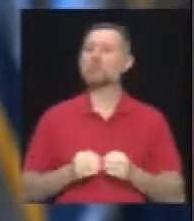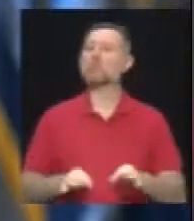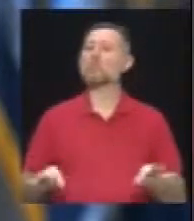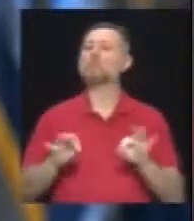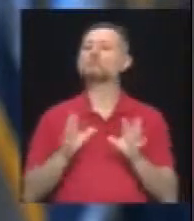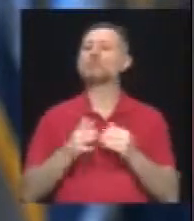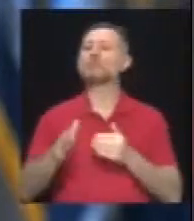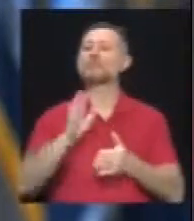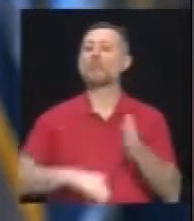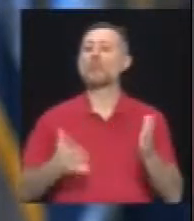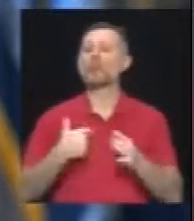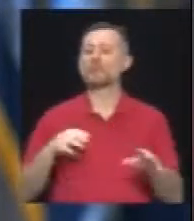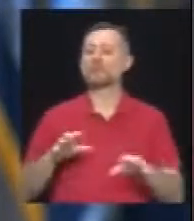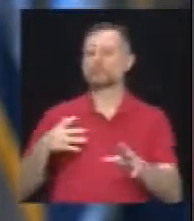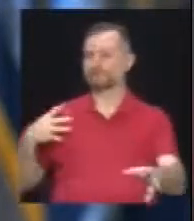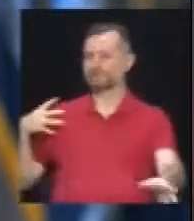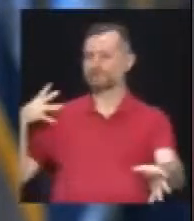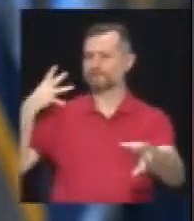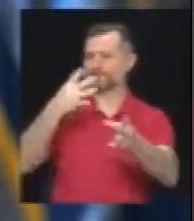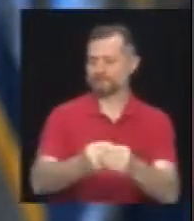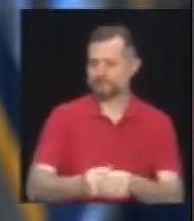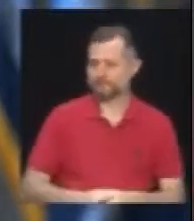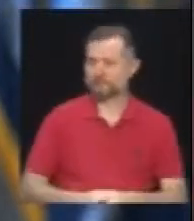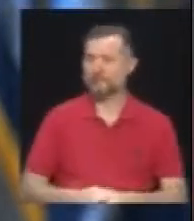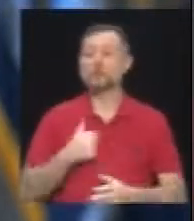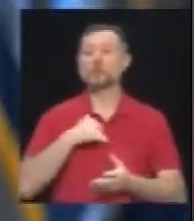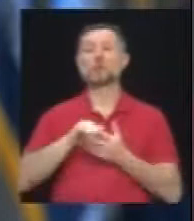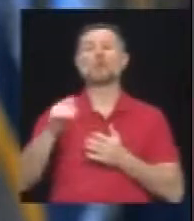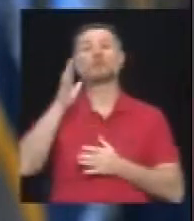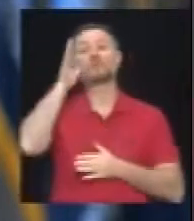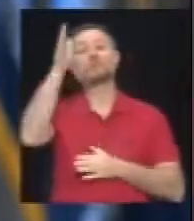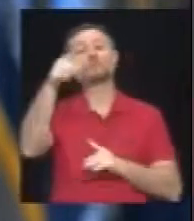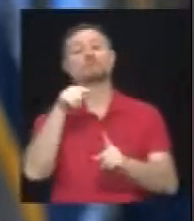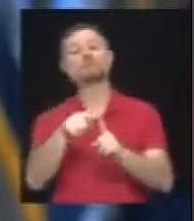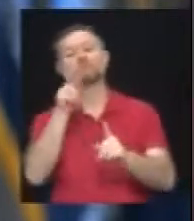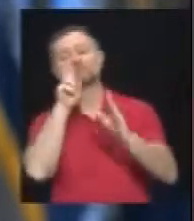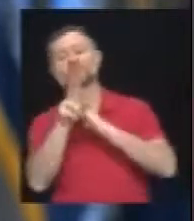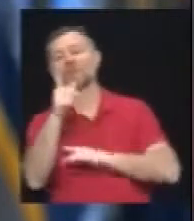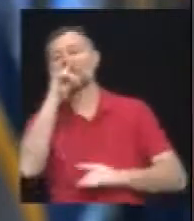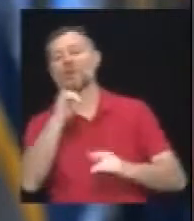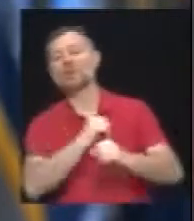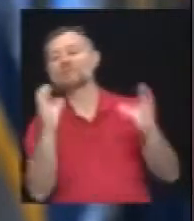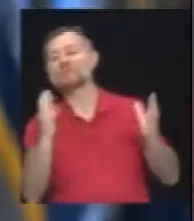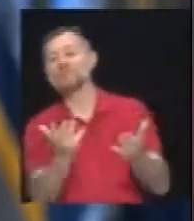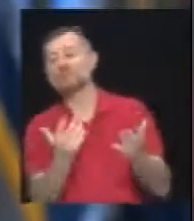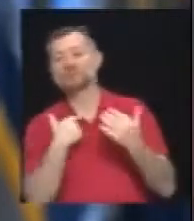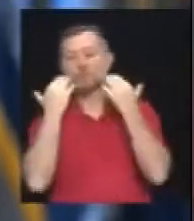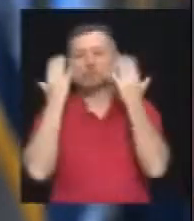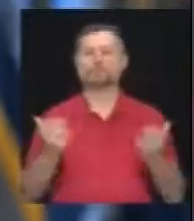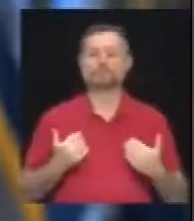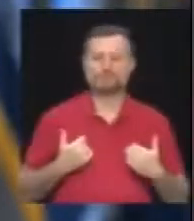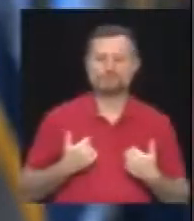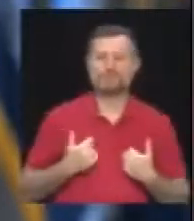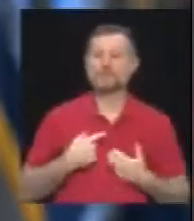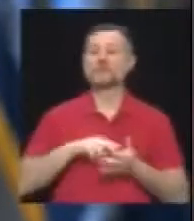generations. What will New York State be in the future? No one can tell us. Because it depends on what we do